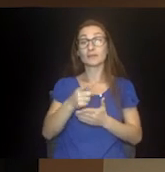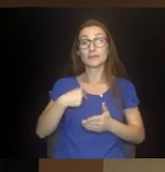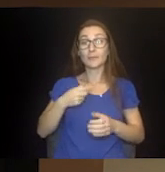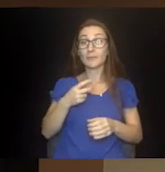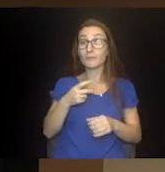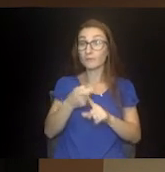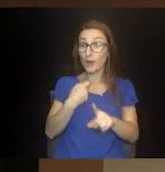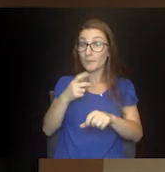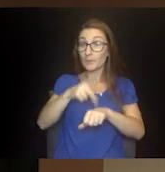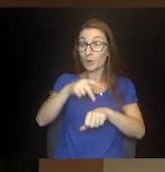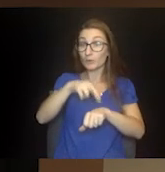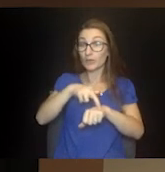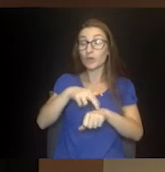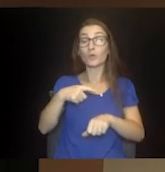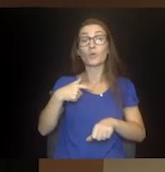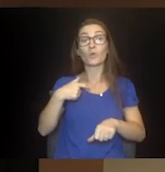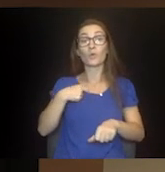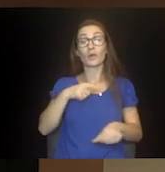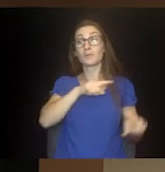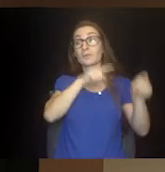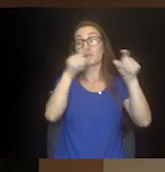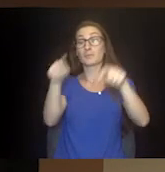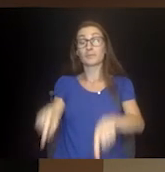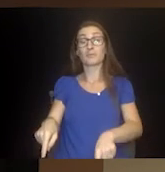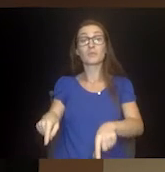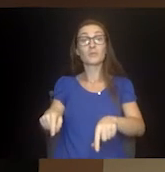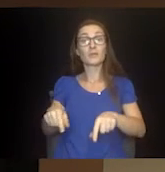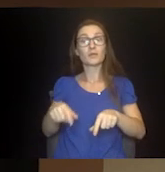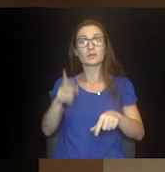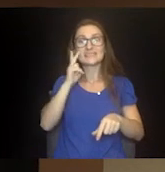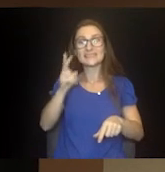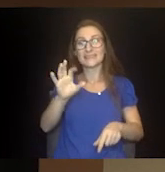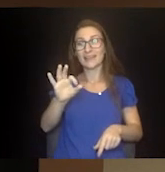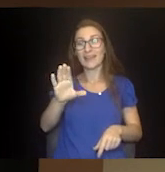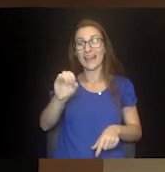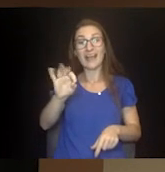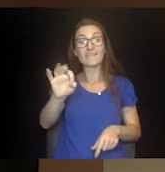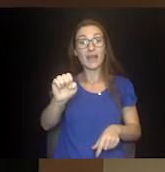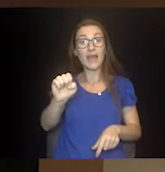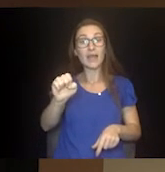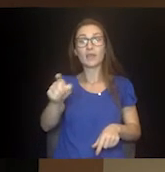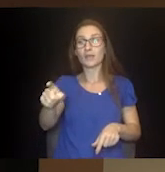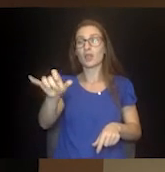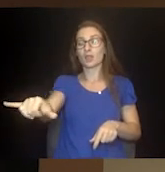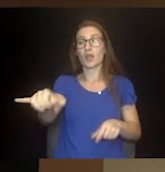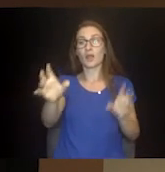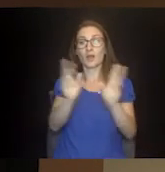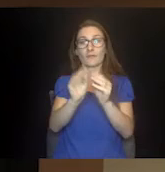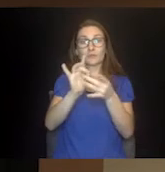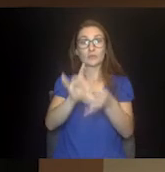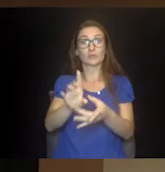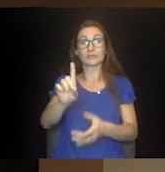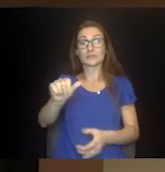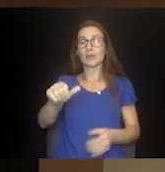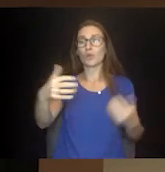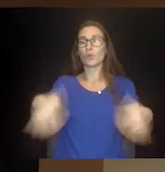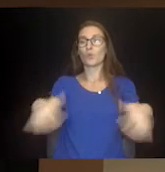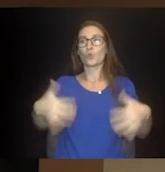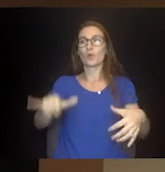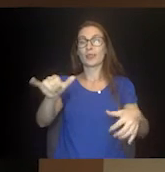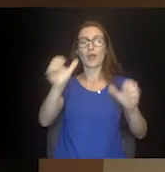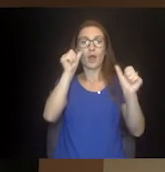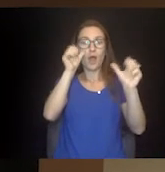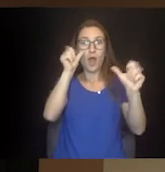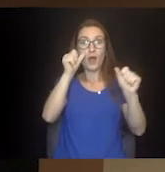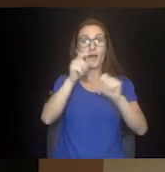this. And to be honest, me coming from Puerto Rico, when I came to Cafe, seeing a conference on disabilities was big enough. So when I found out about the council, that